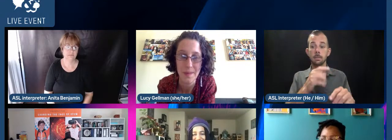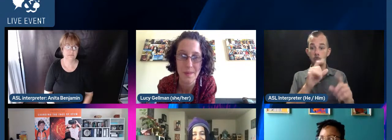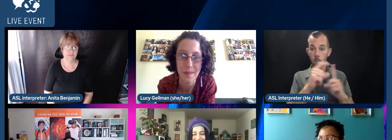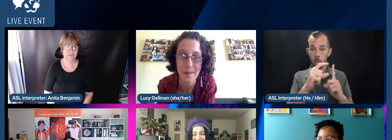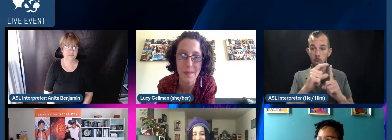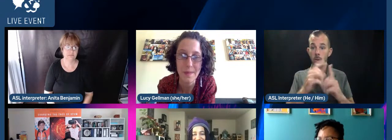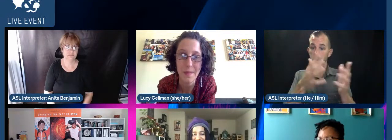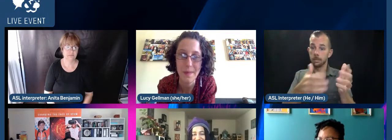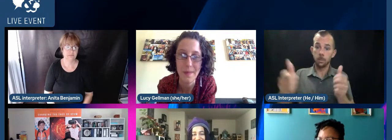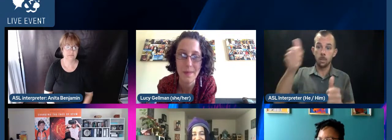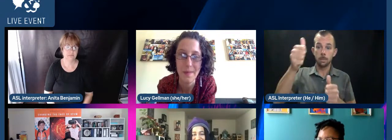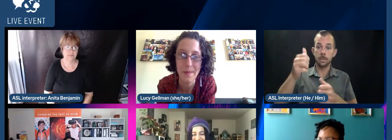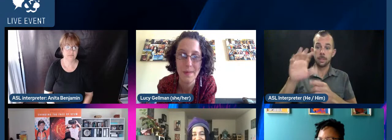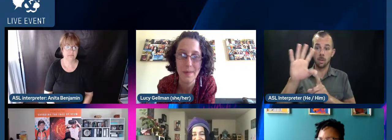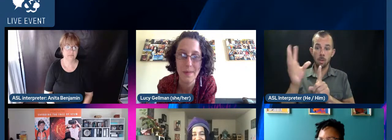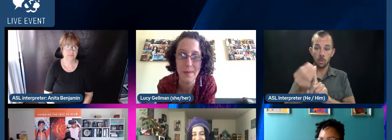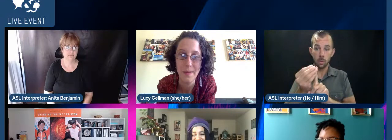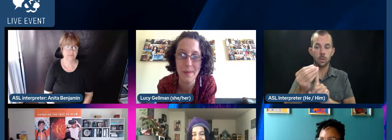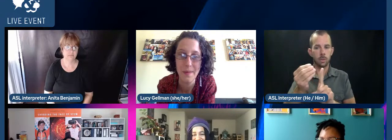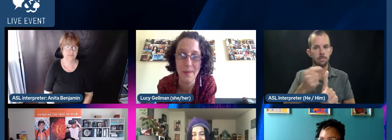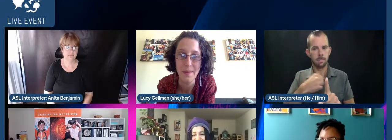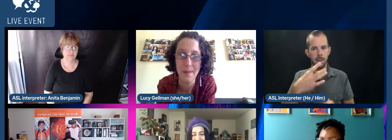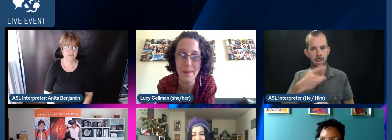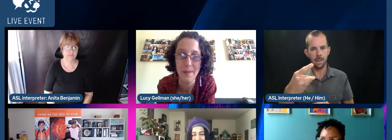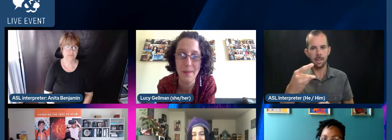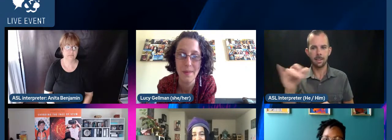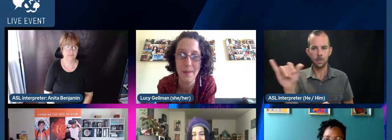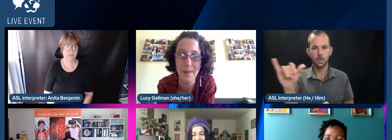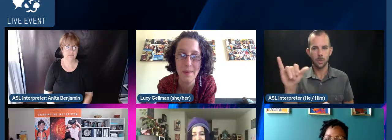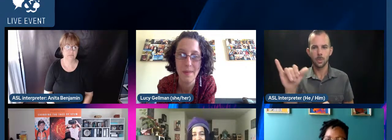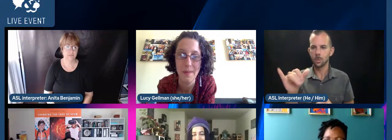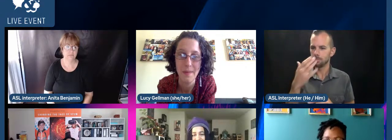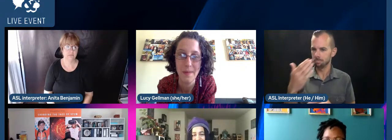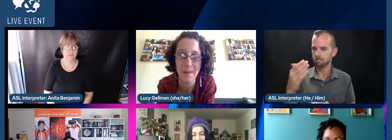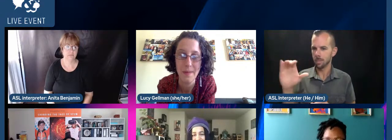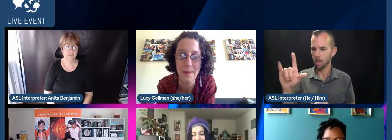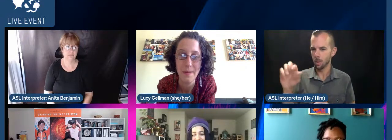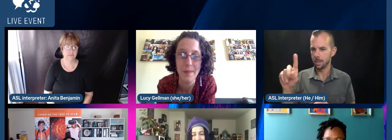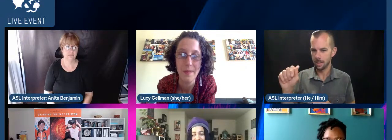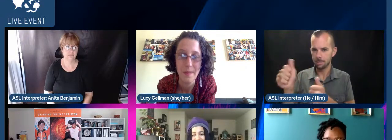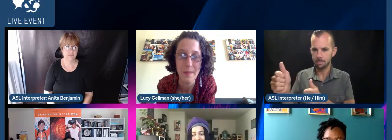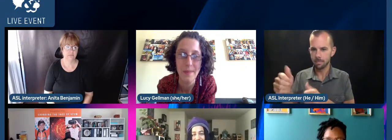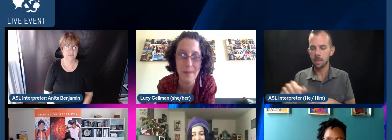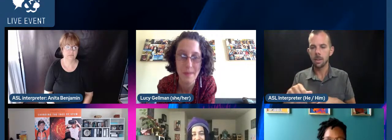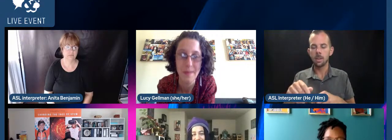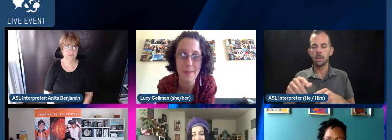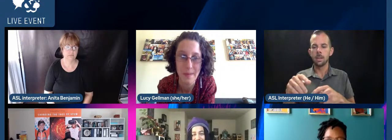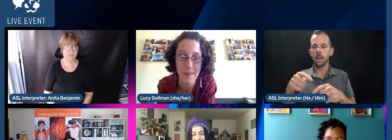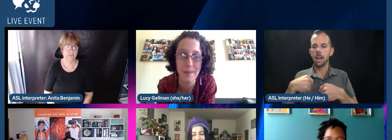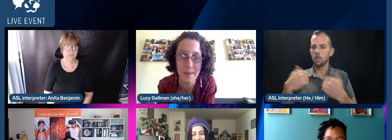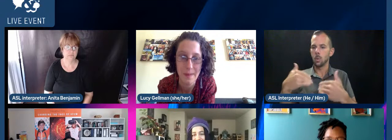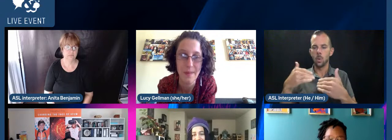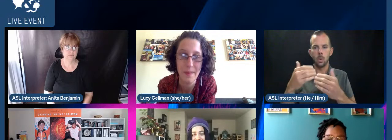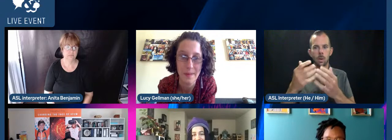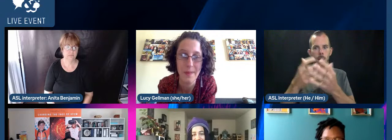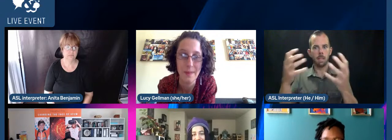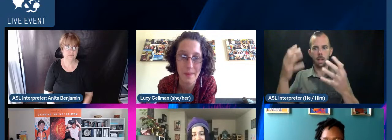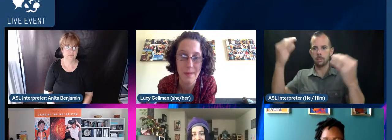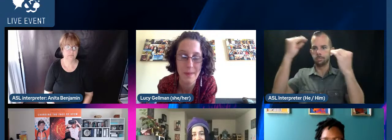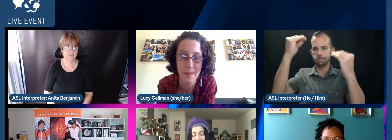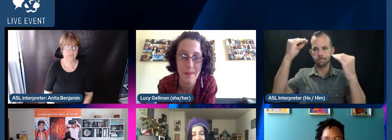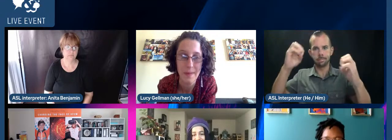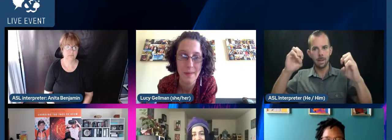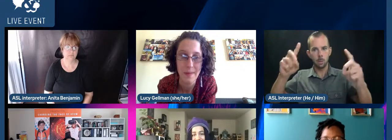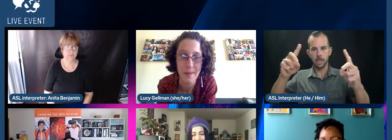Claudia. You know, I am overeducated at this point, and you know, the term that people have offered